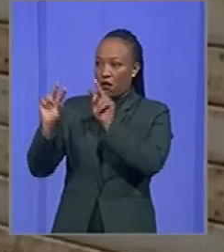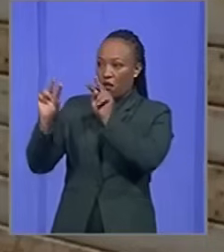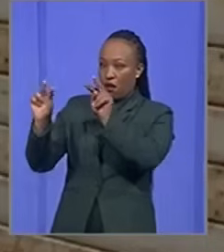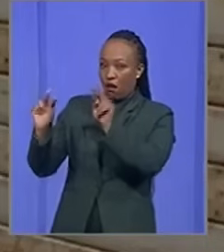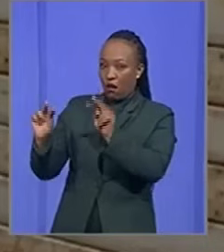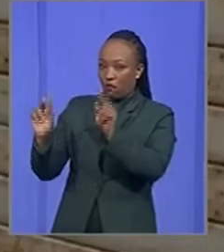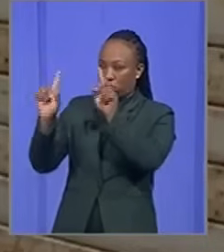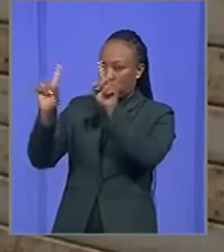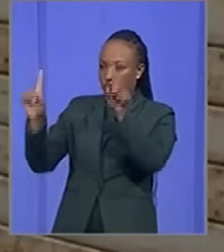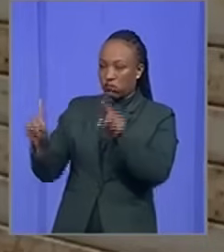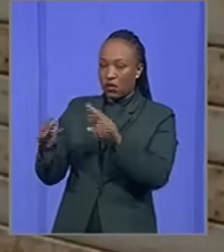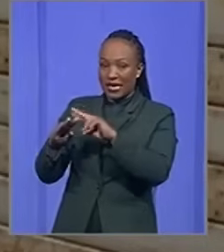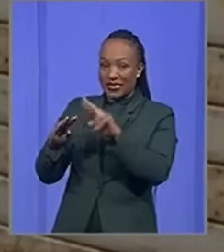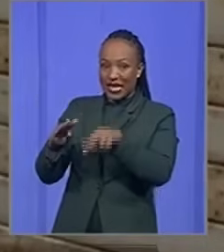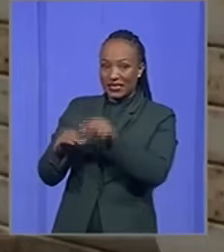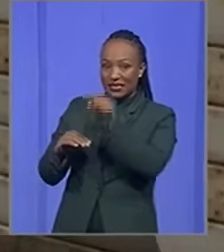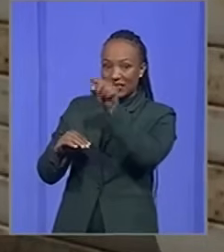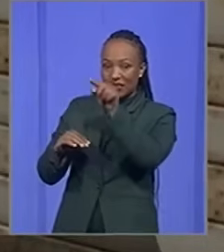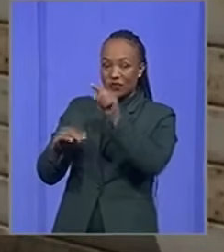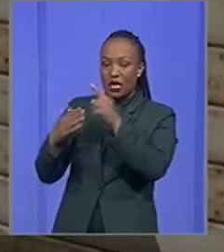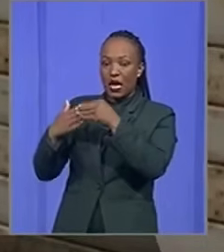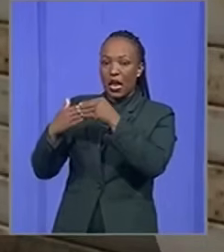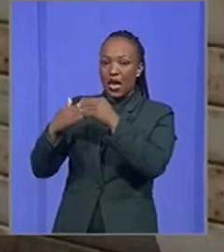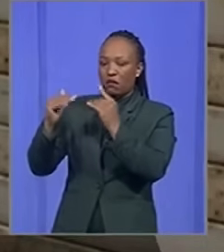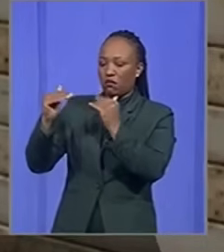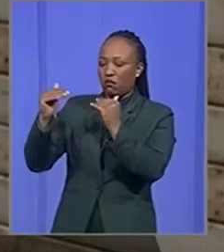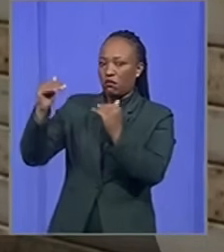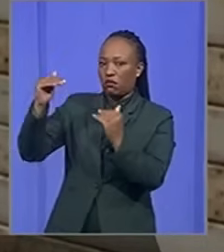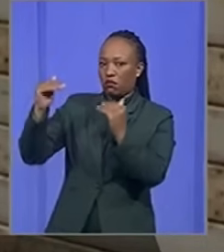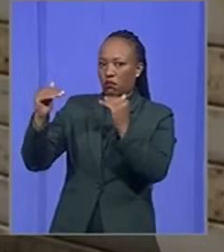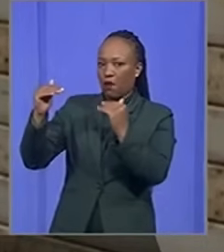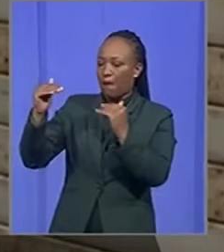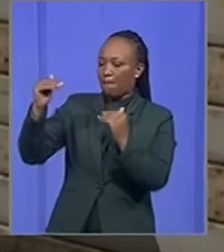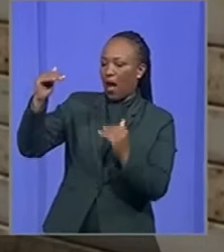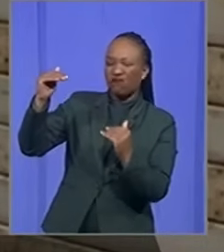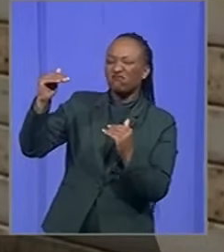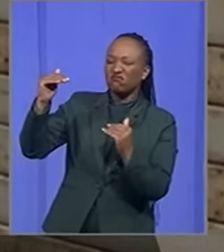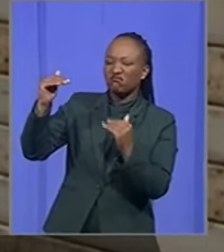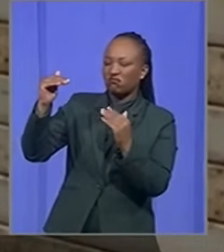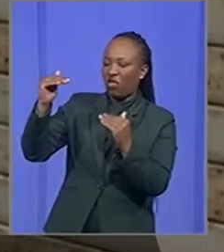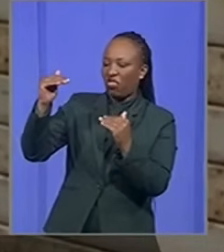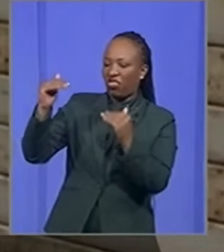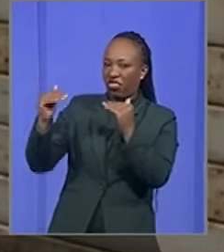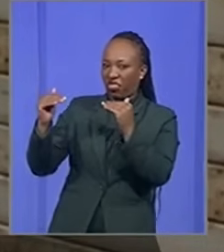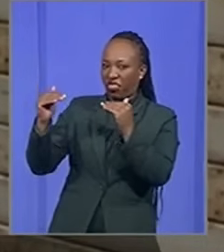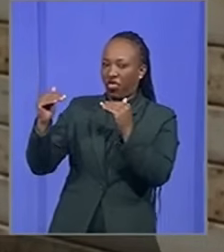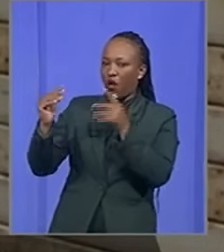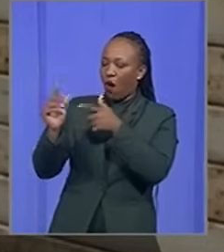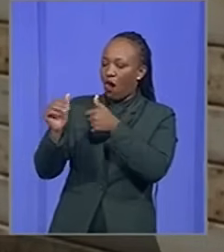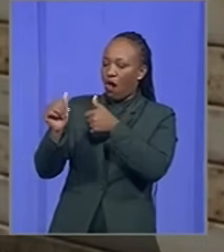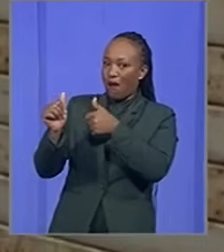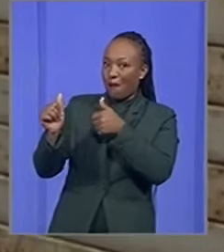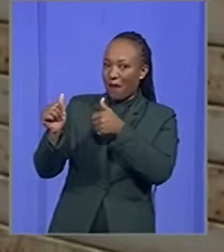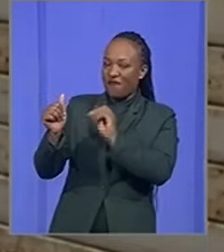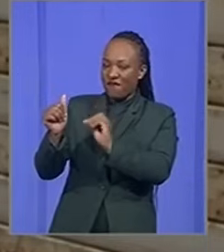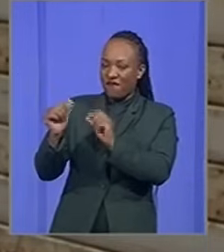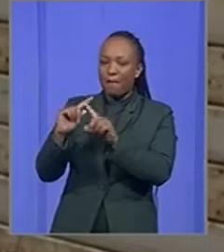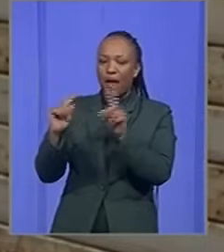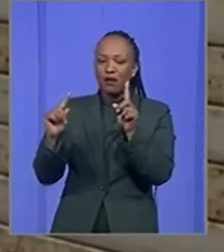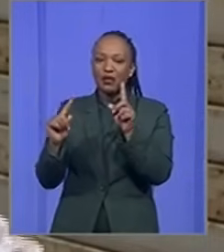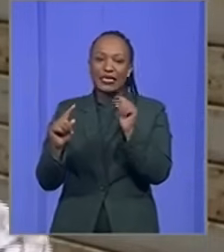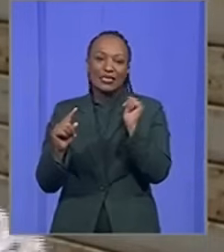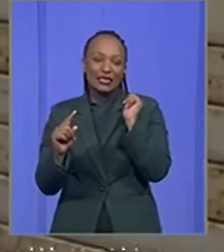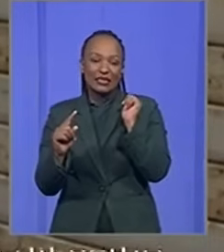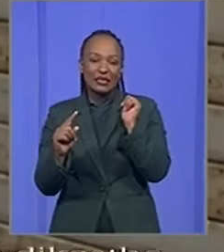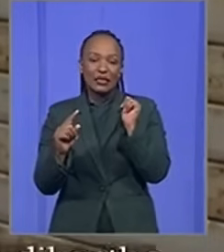that the gap or the lead is not that big, which was evident yesterday. So,